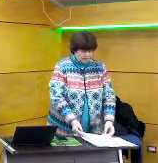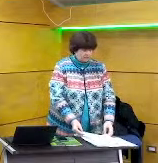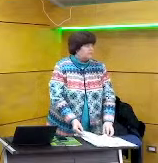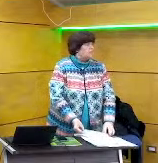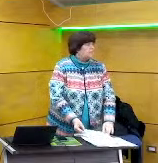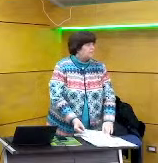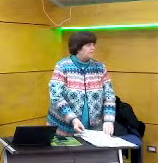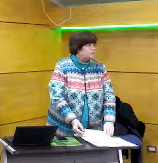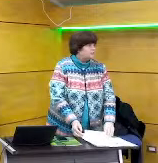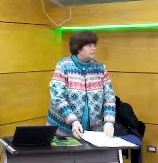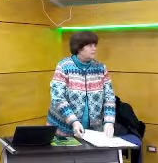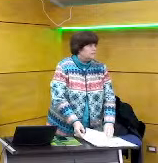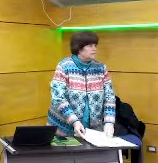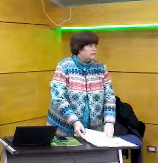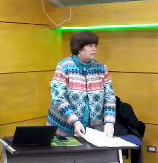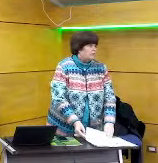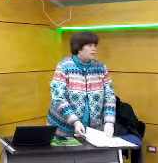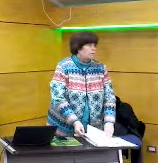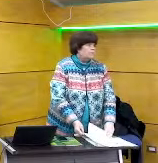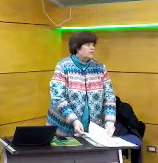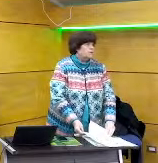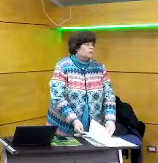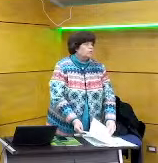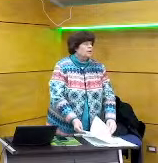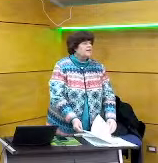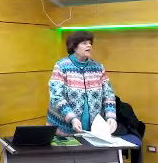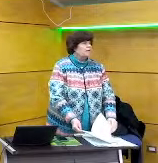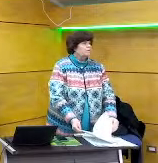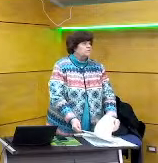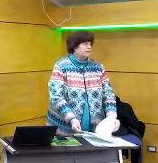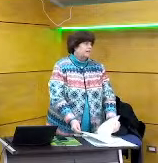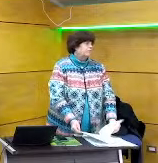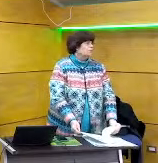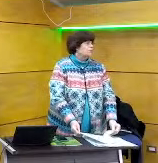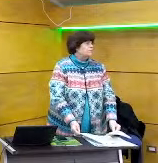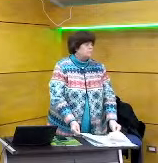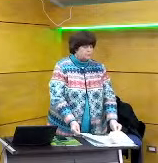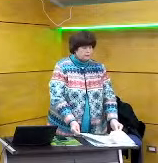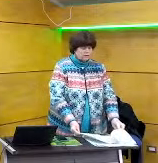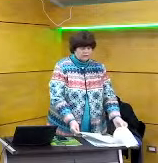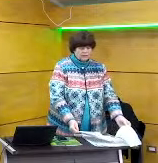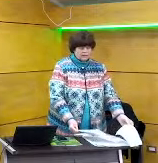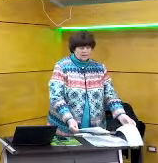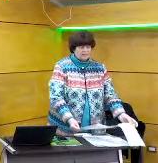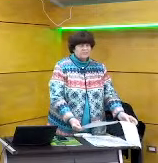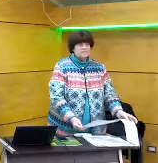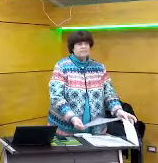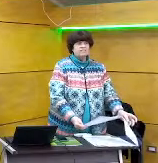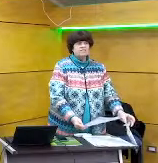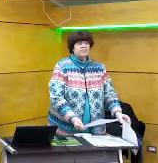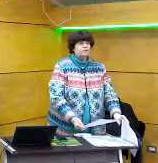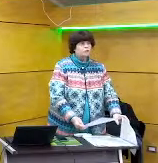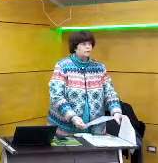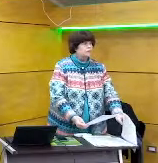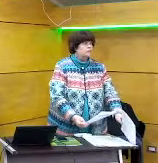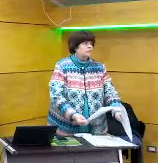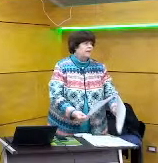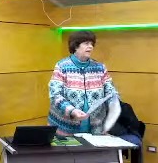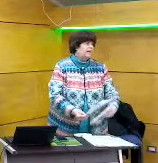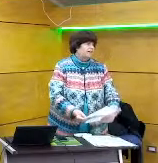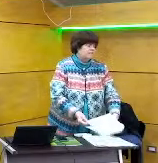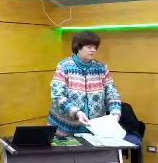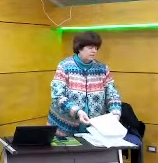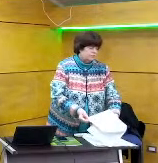local model United Nations. Craig House has a Craig moon. I understand St.